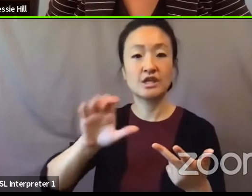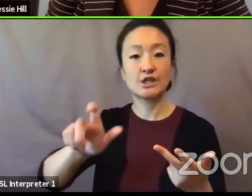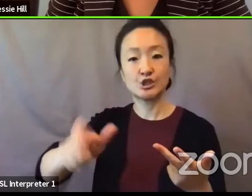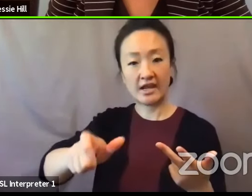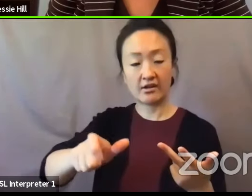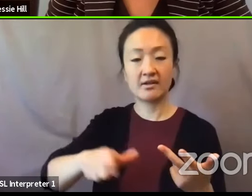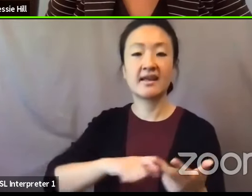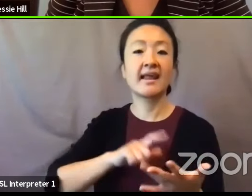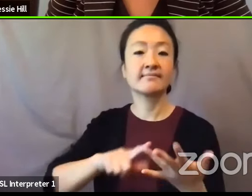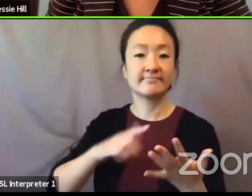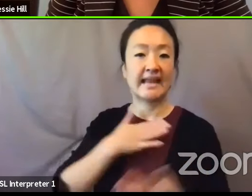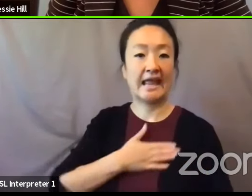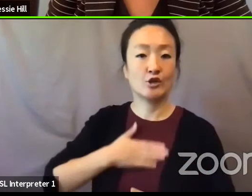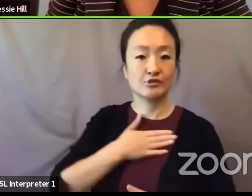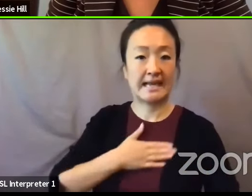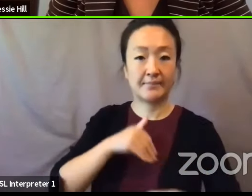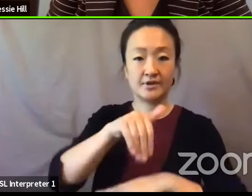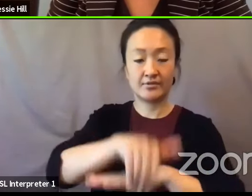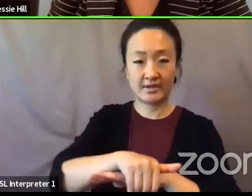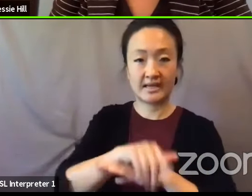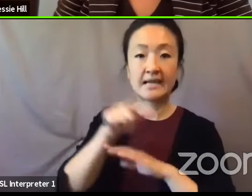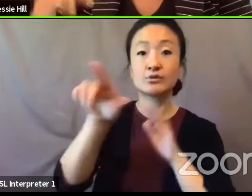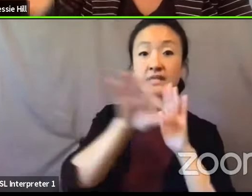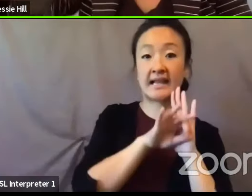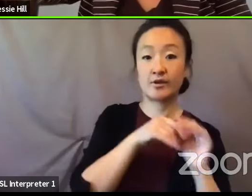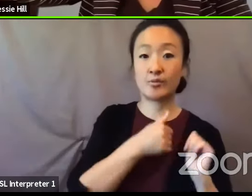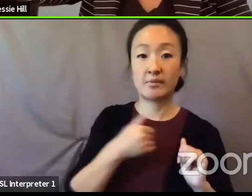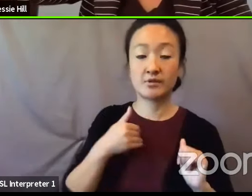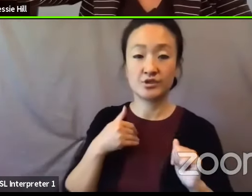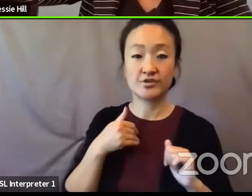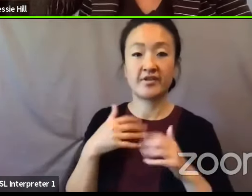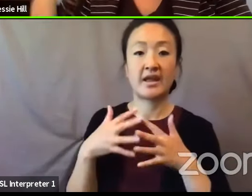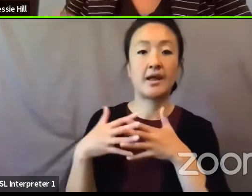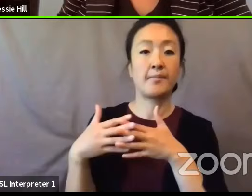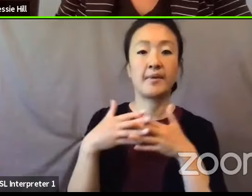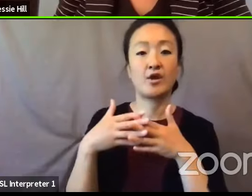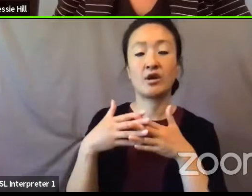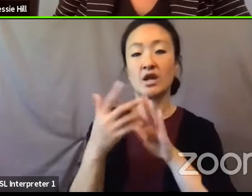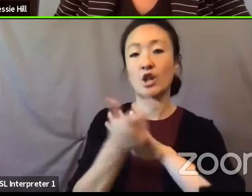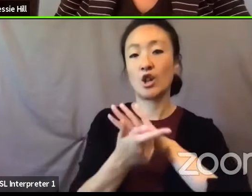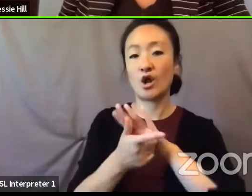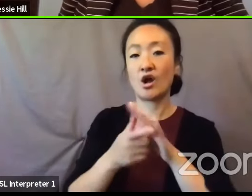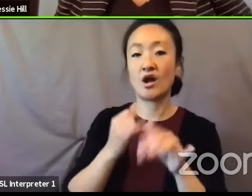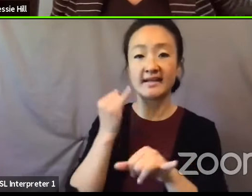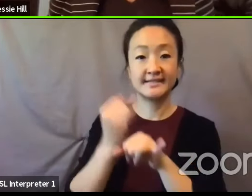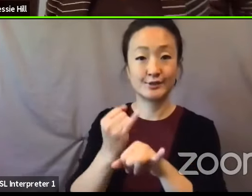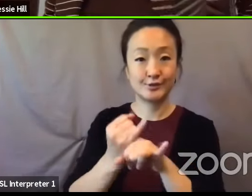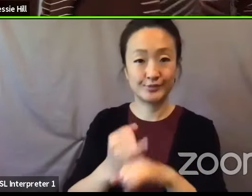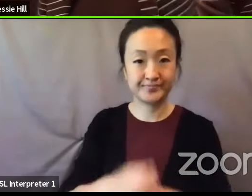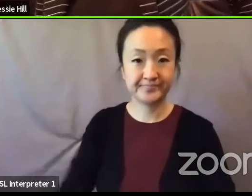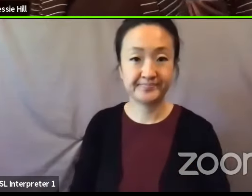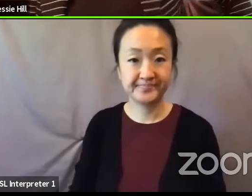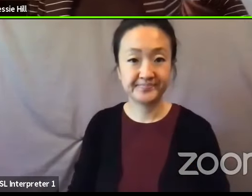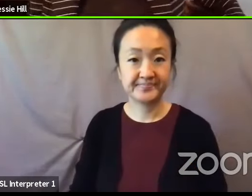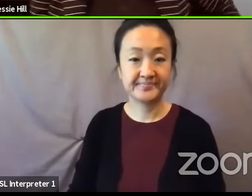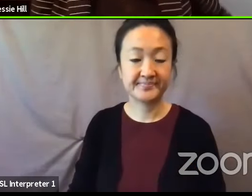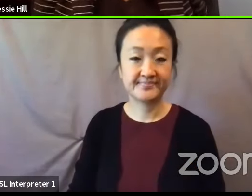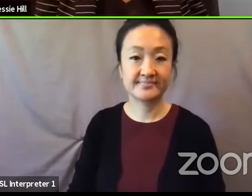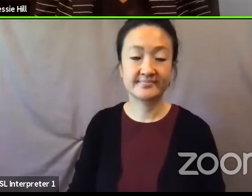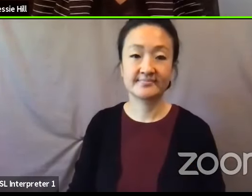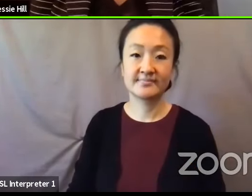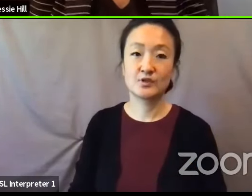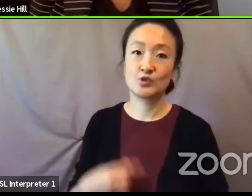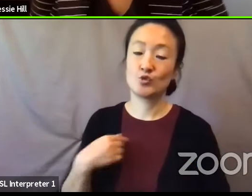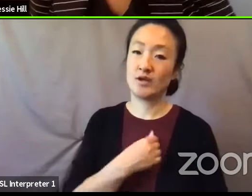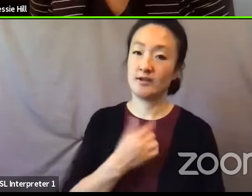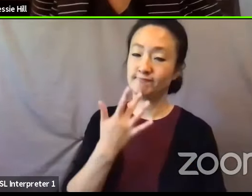2018, Jonathan was elected to membership of the American Law Institute. So we are very lucky to